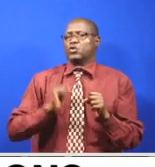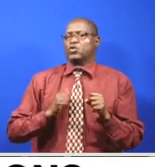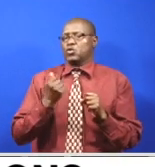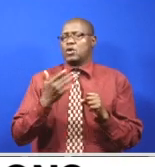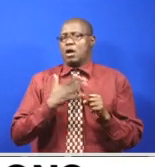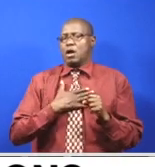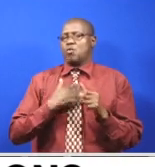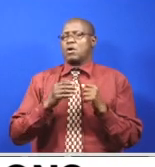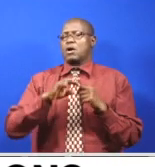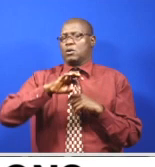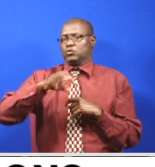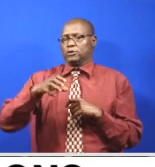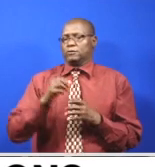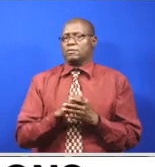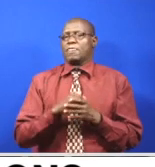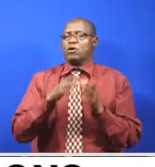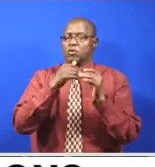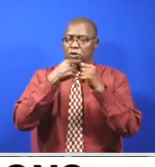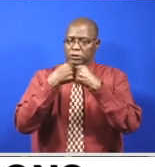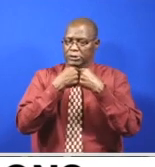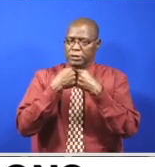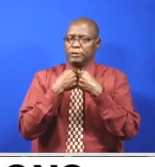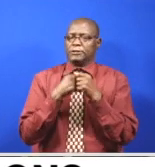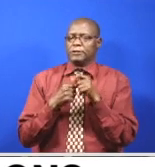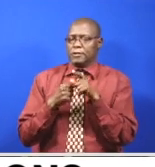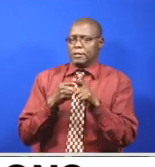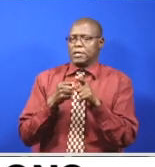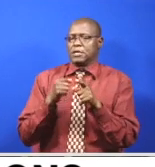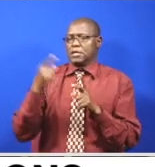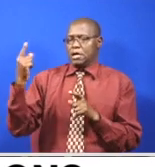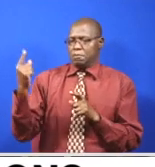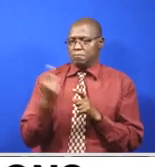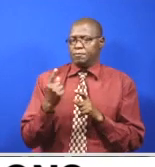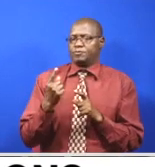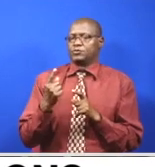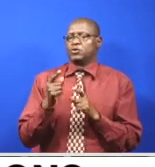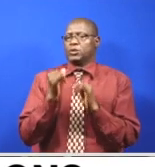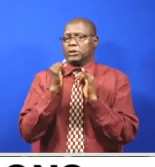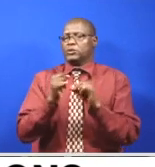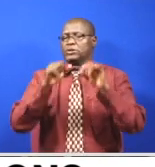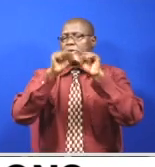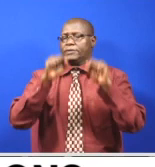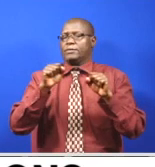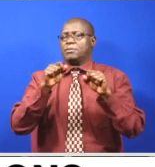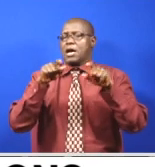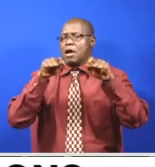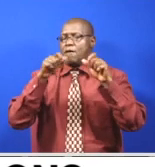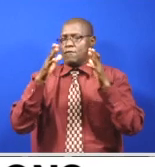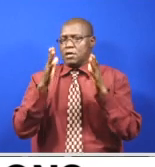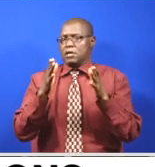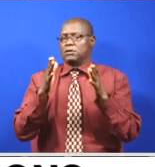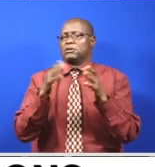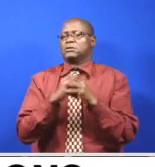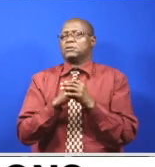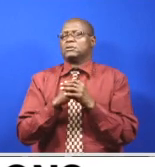our county. The challenges that came along with the new system of governance will not hinder